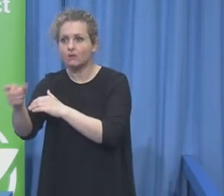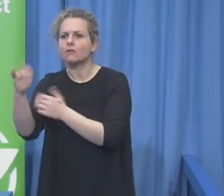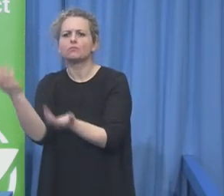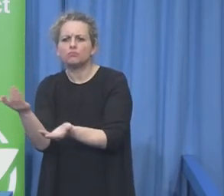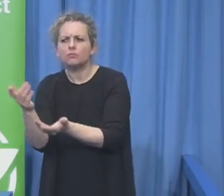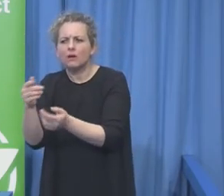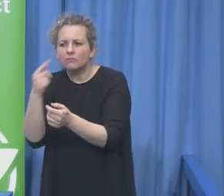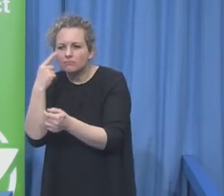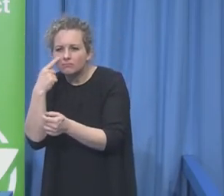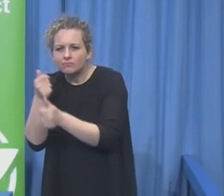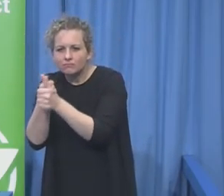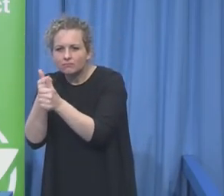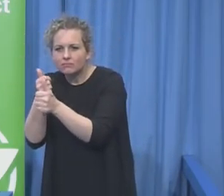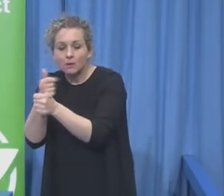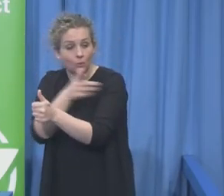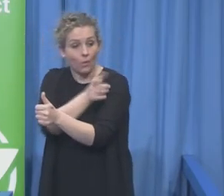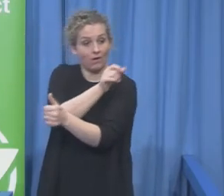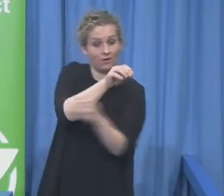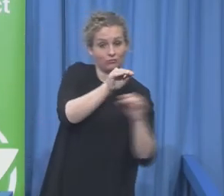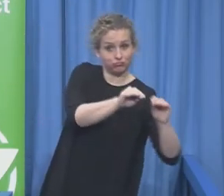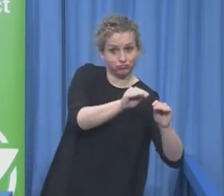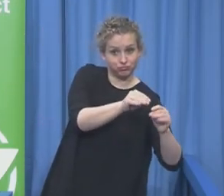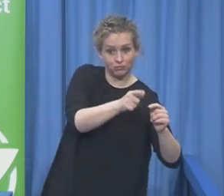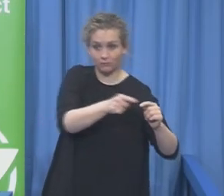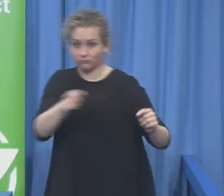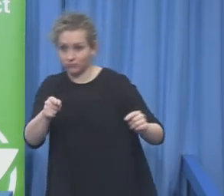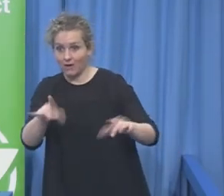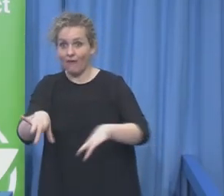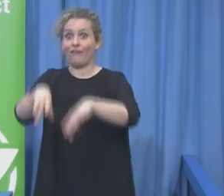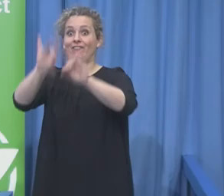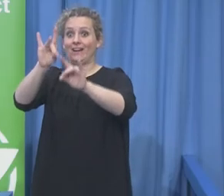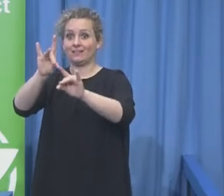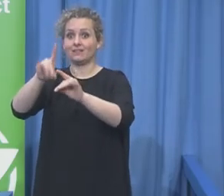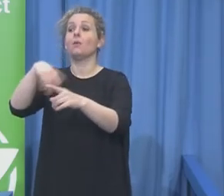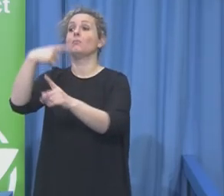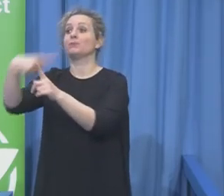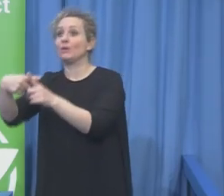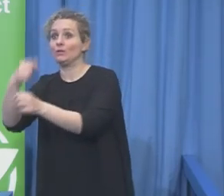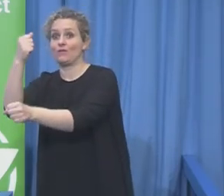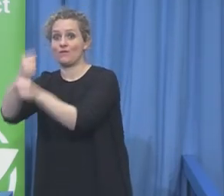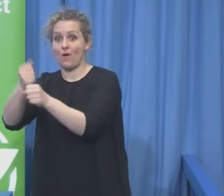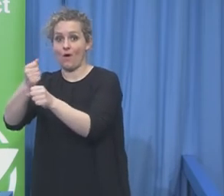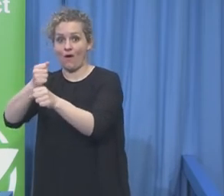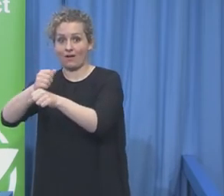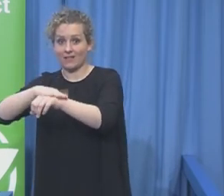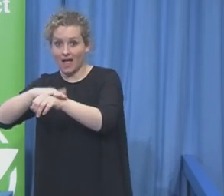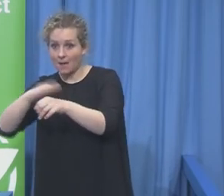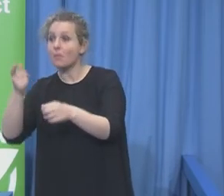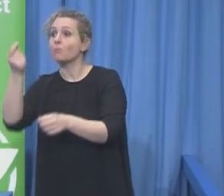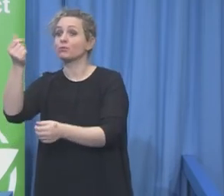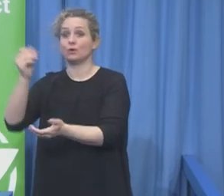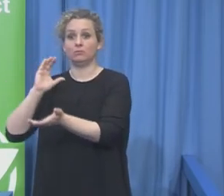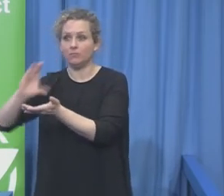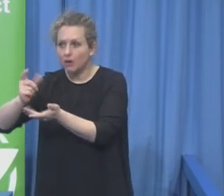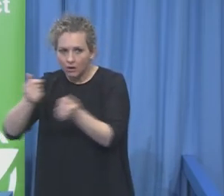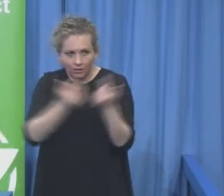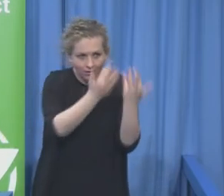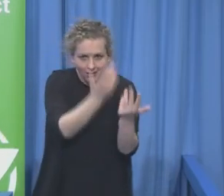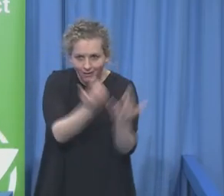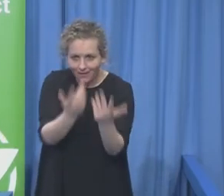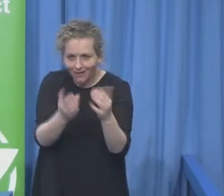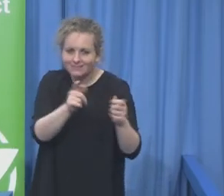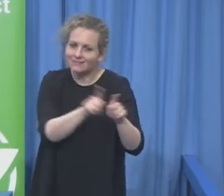the success rate of what we are doing. I hope this makes sense. Thank you. Gopal? At Youth for Jobs,